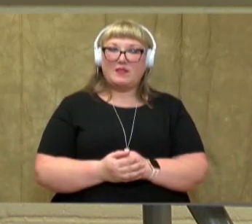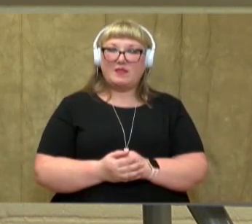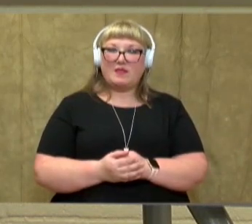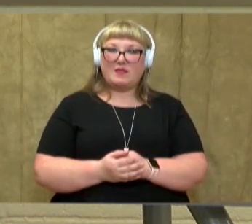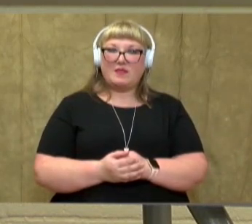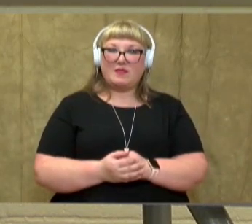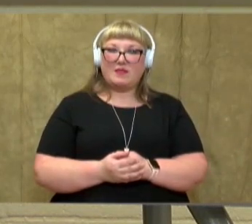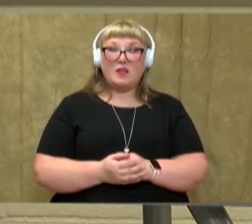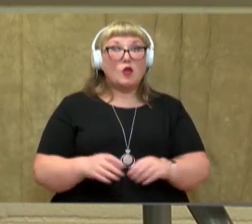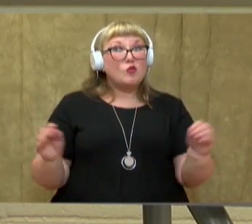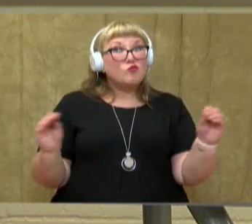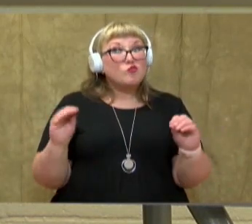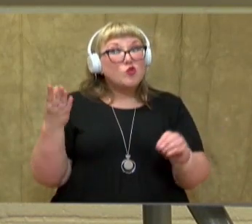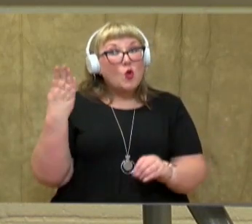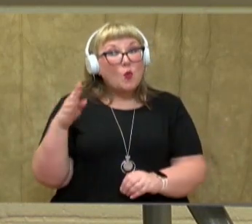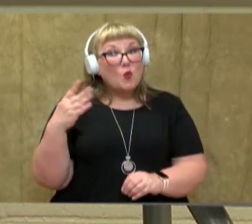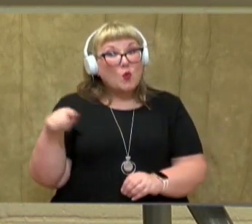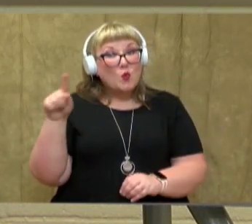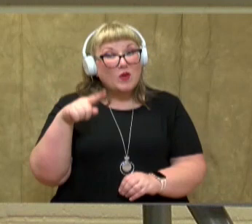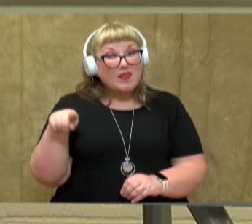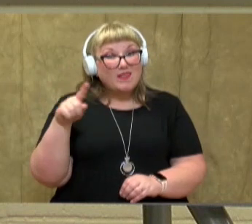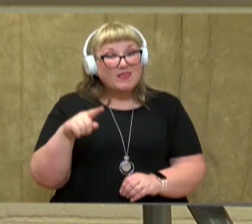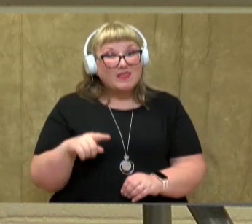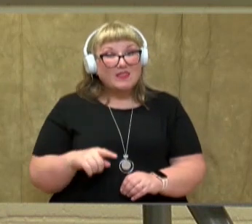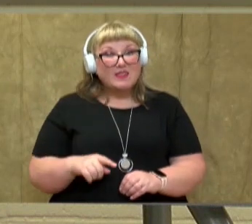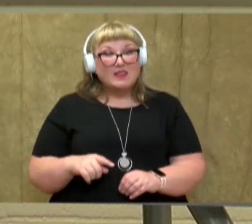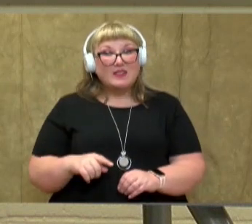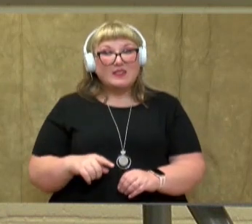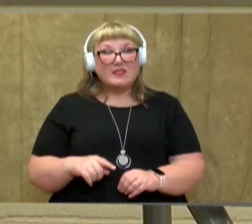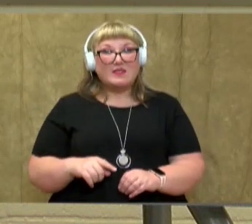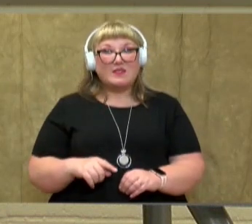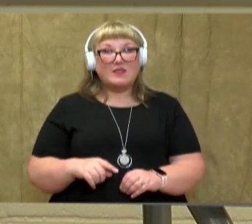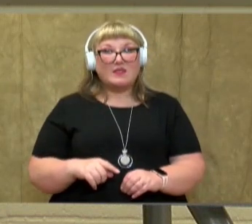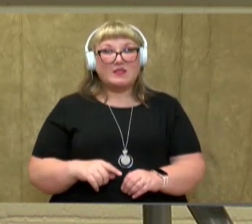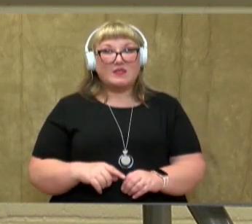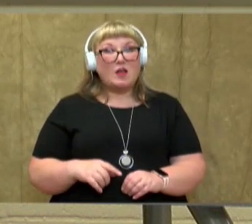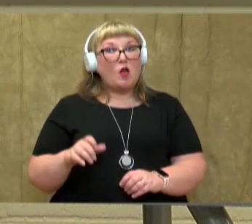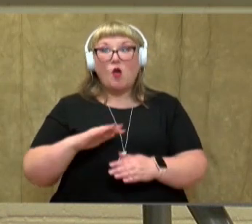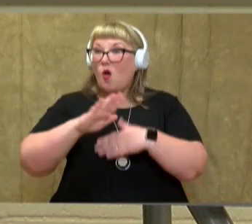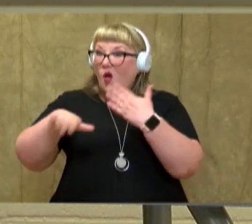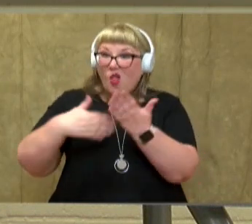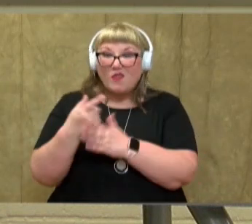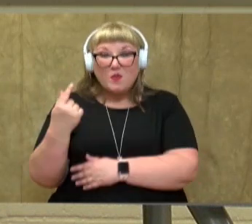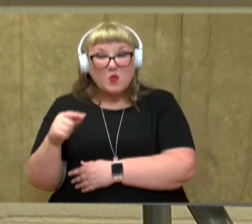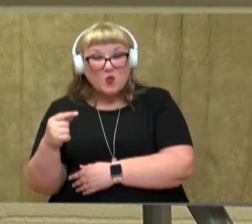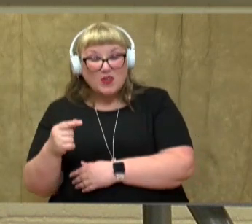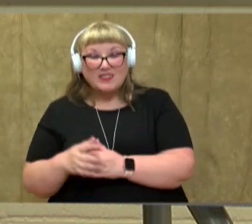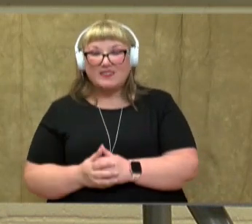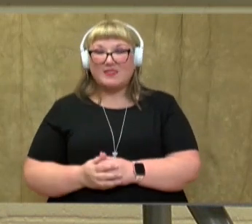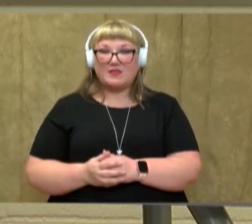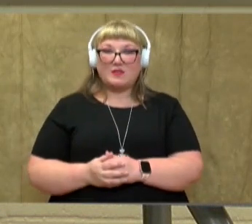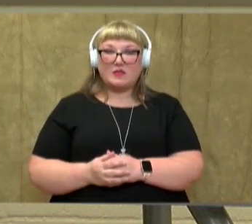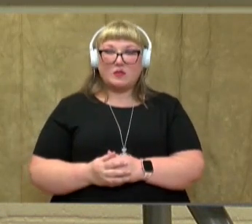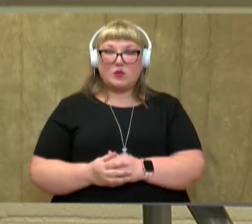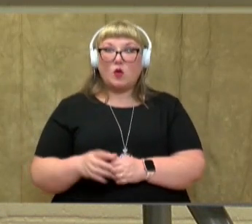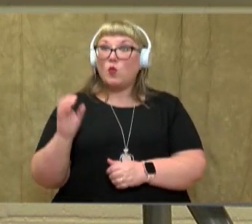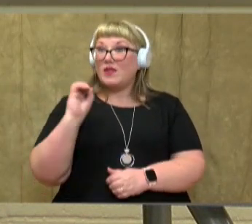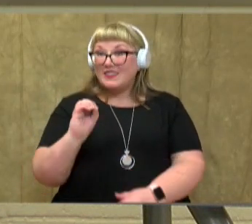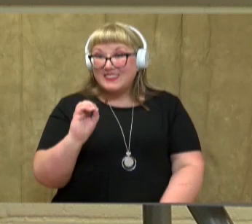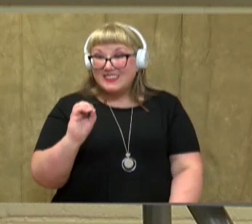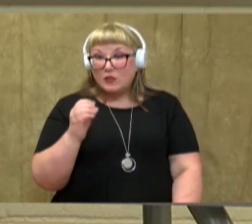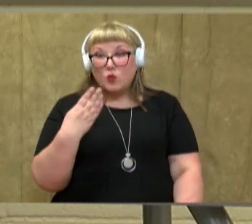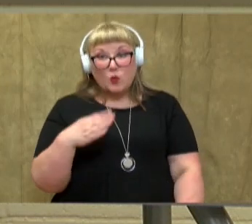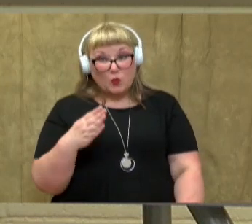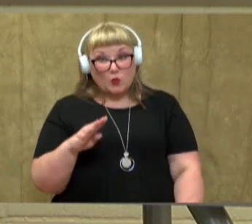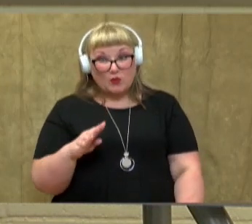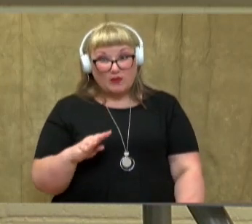So we don't need any blue dots. All of our guinea pigs are in the green basket. So there are 0 in